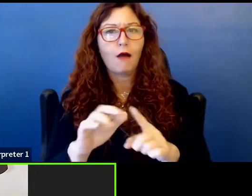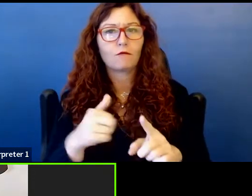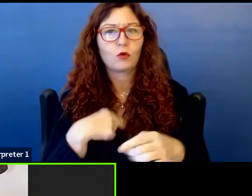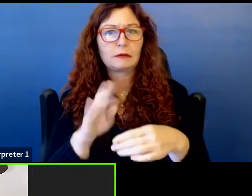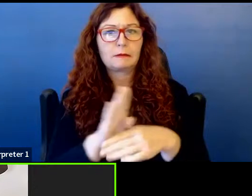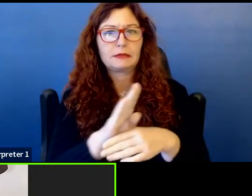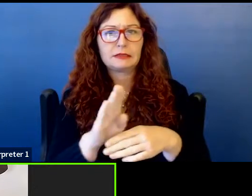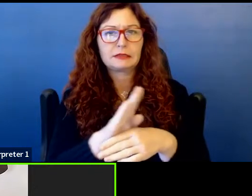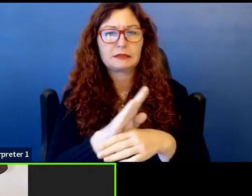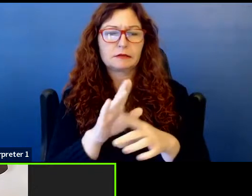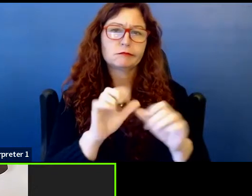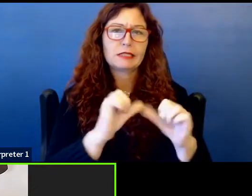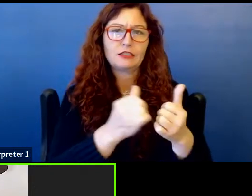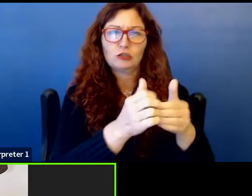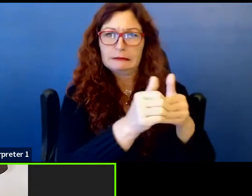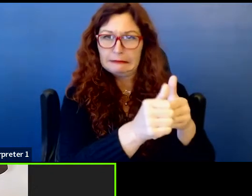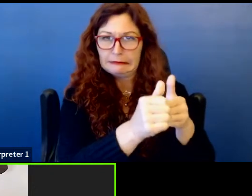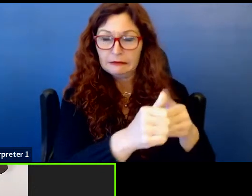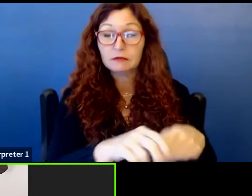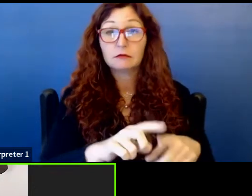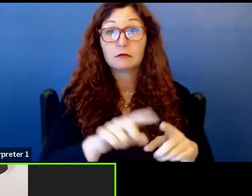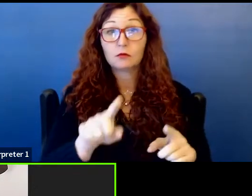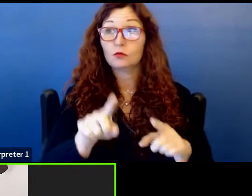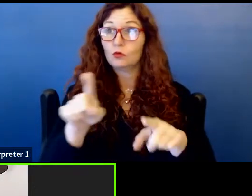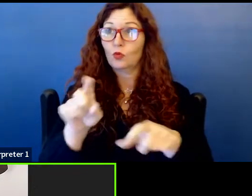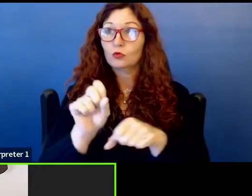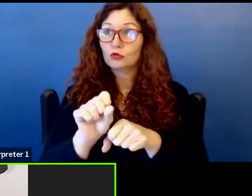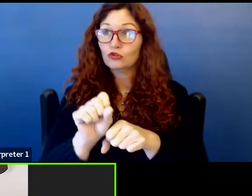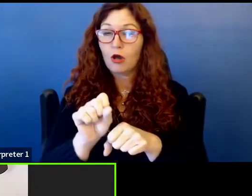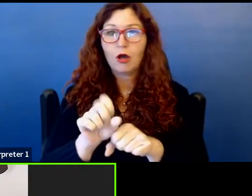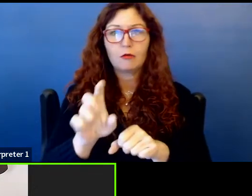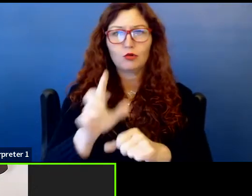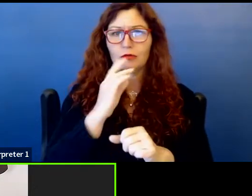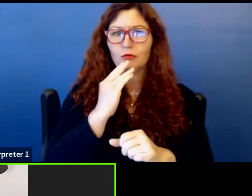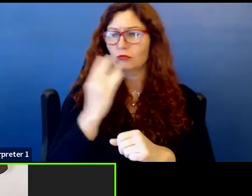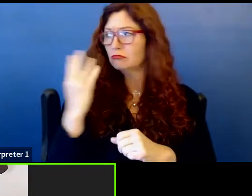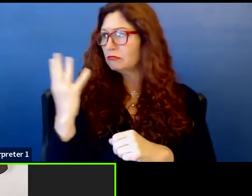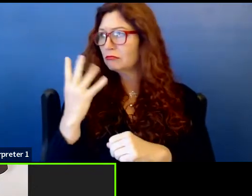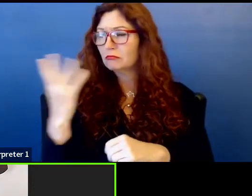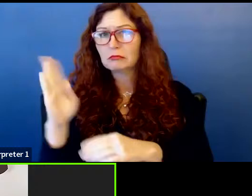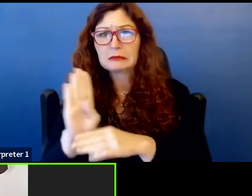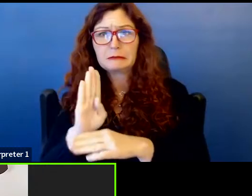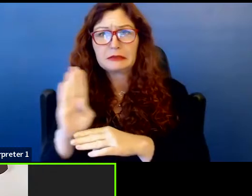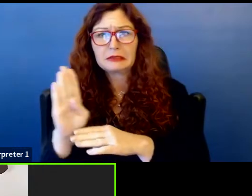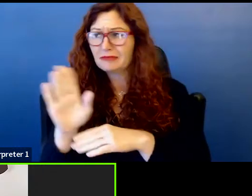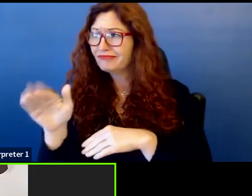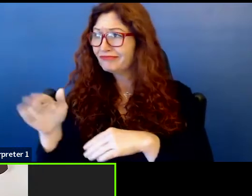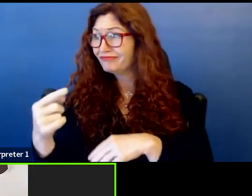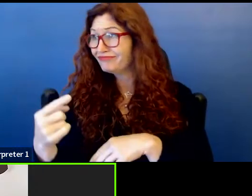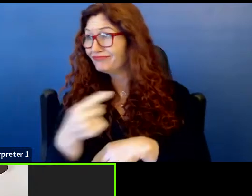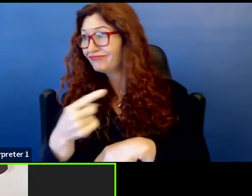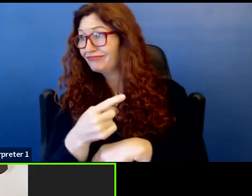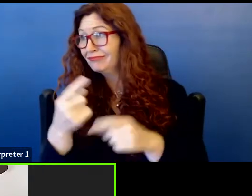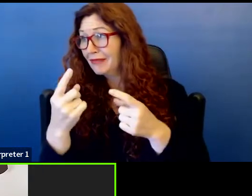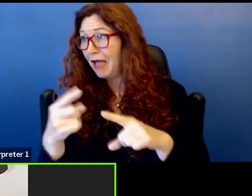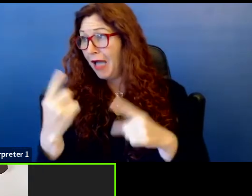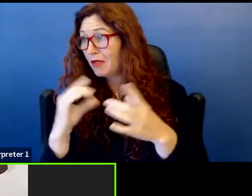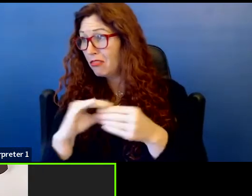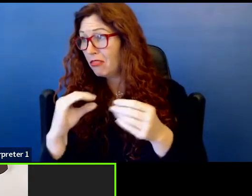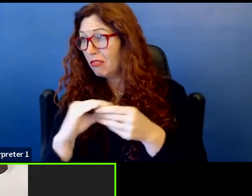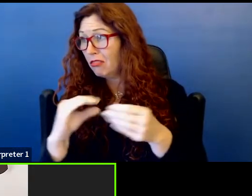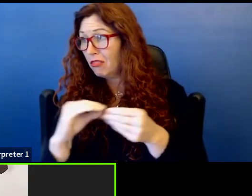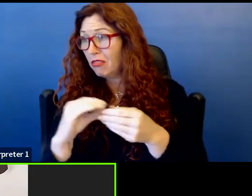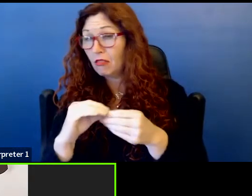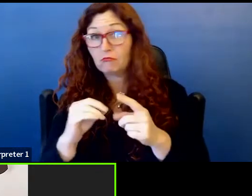when things go wrong on the job site you can go refer back to your business agent and let them know that something's going on it's nothing to stop them